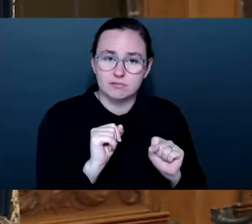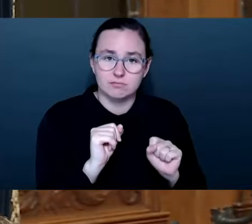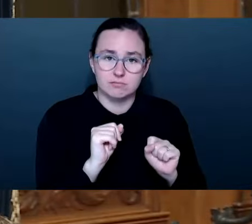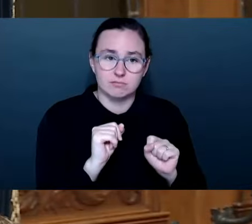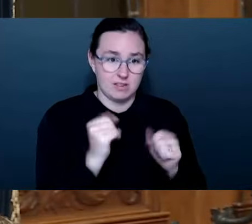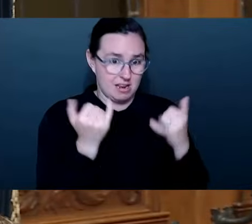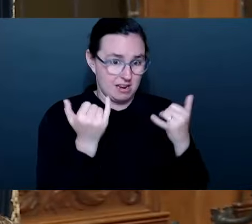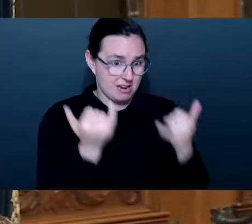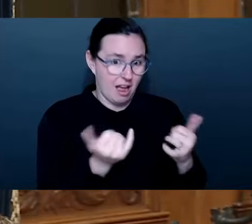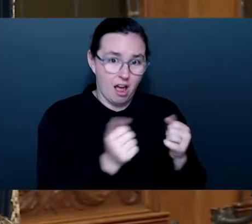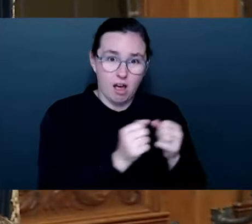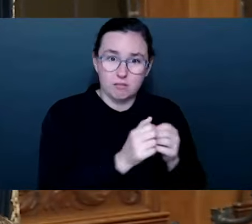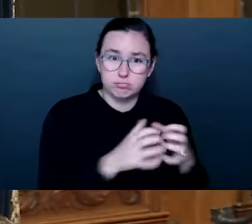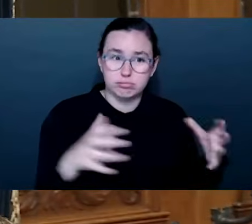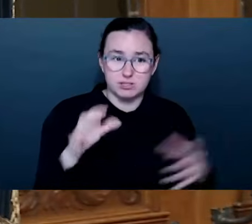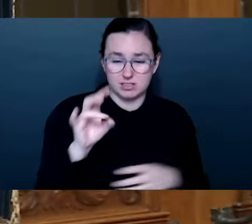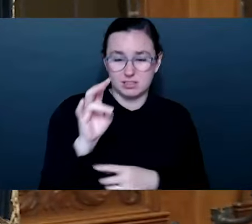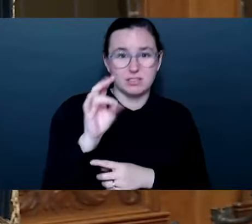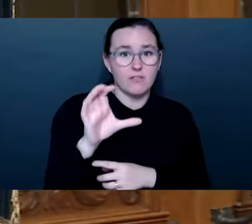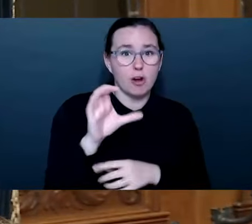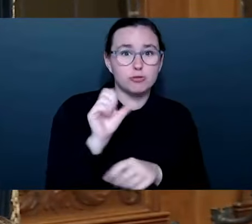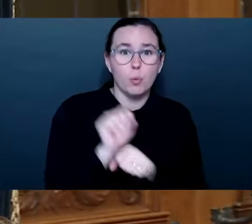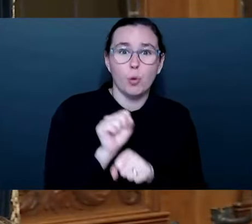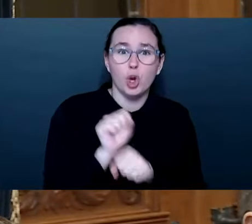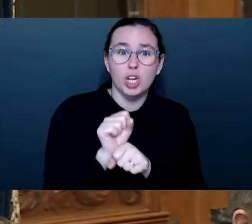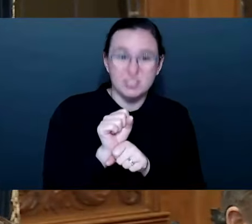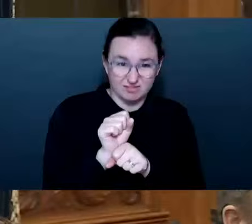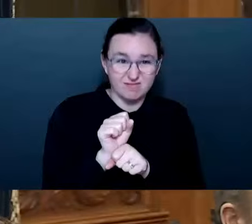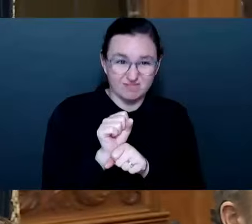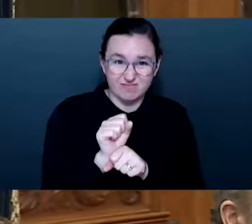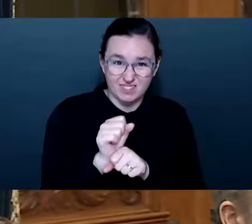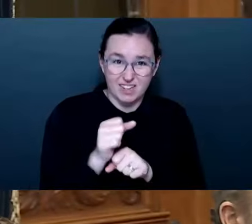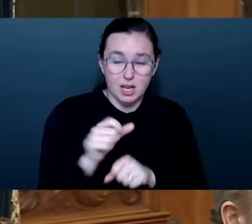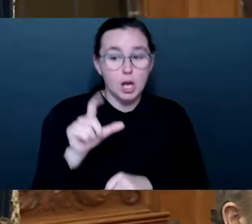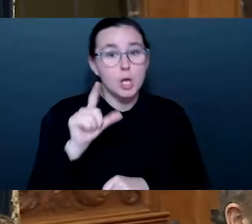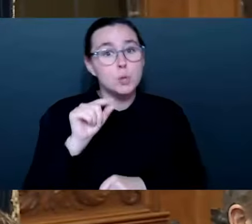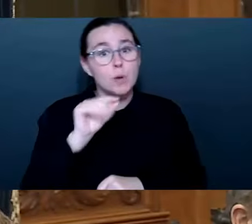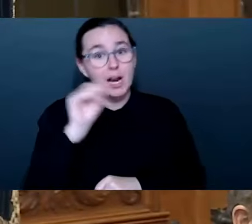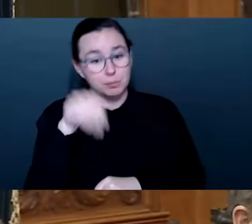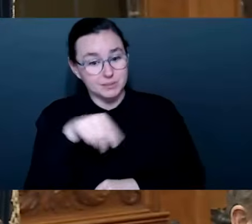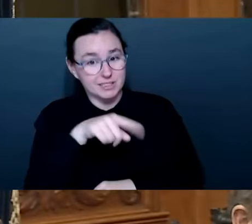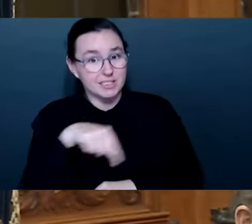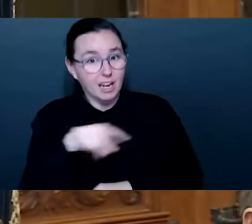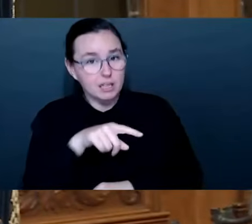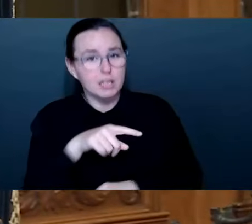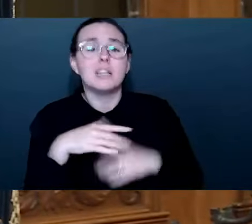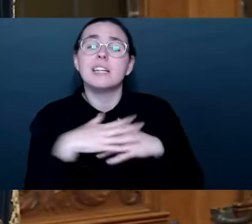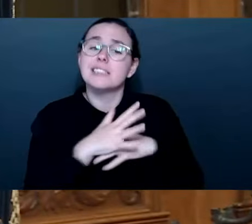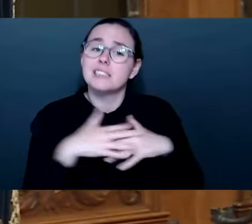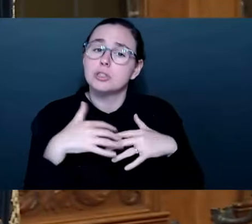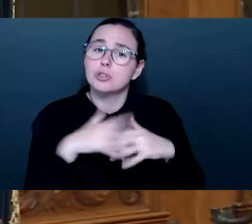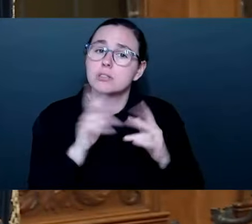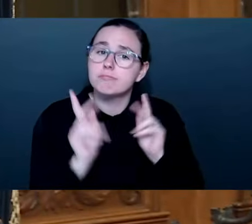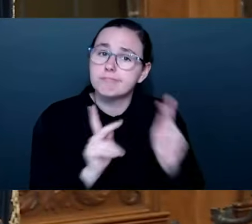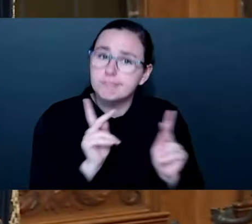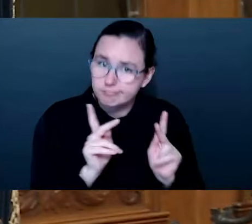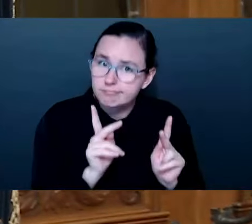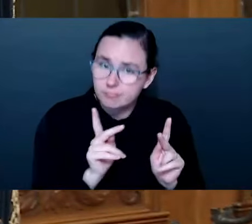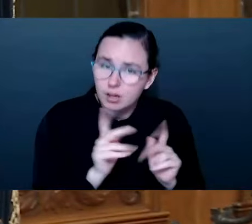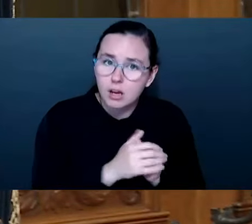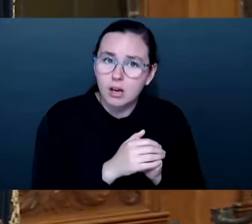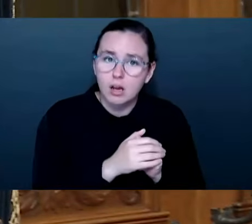Indigenous employment. Their work on major industrial projects across Canada has included proud partnerships with more than 40 First